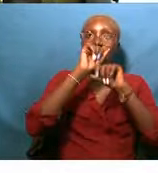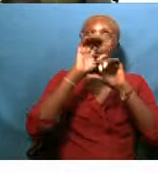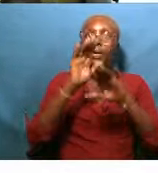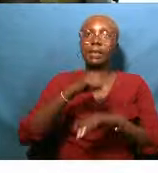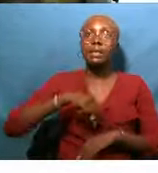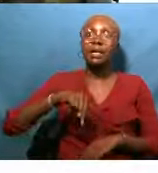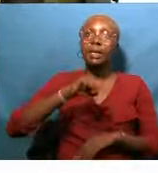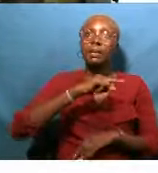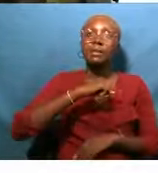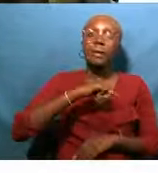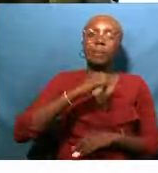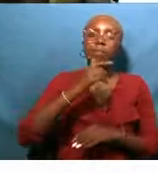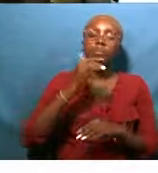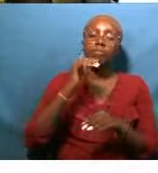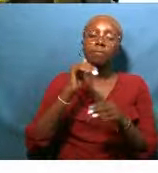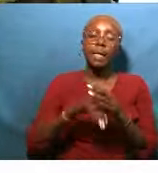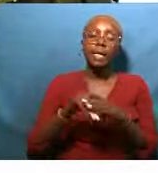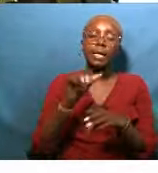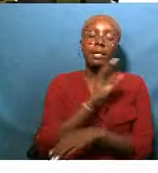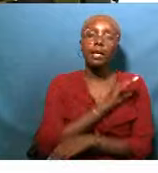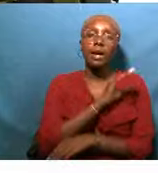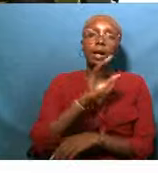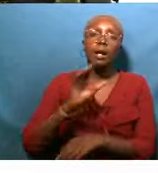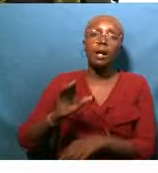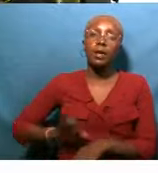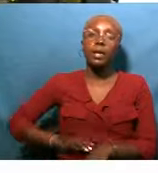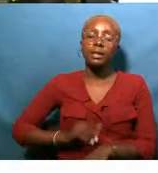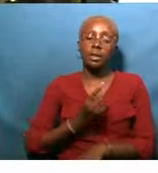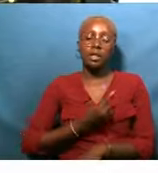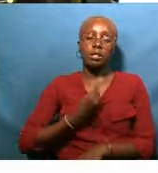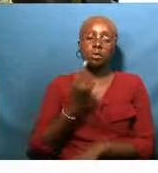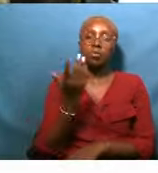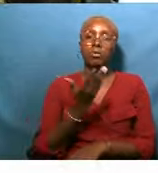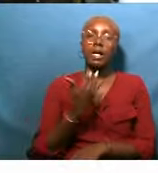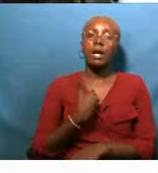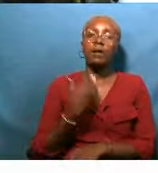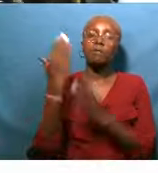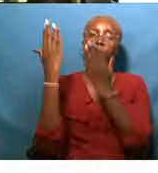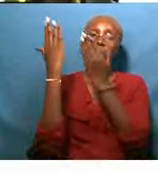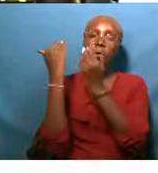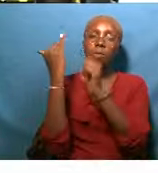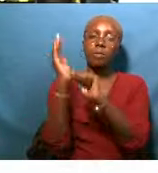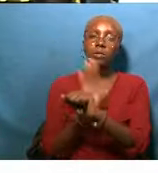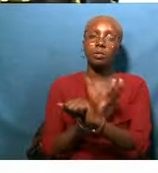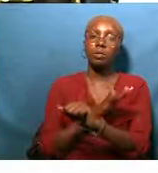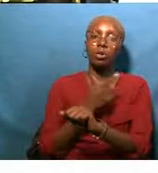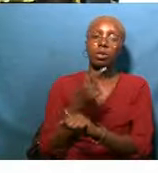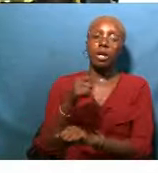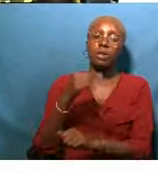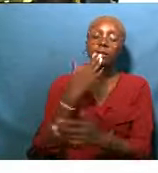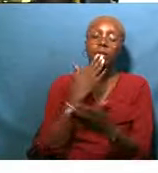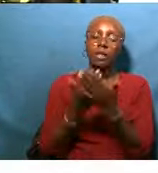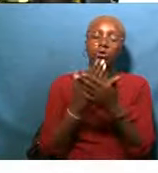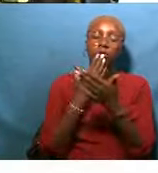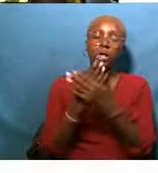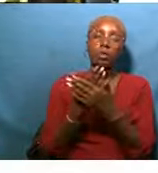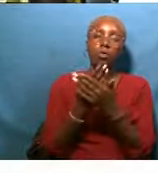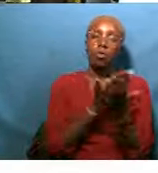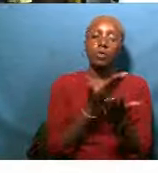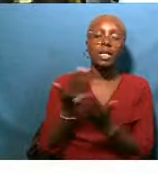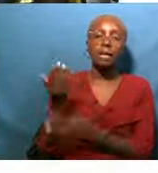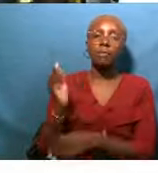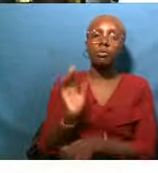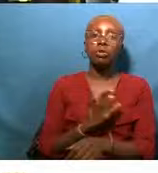alone is where we have our hope. Asanteni na karibuni to this choir of